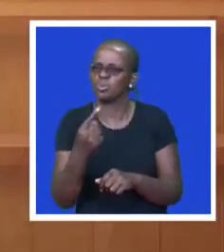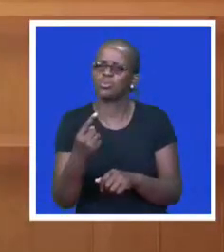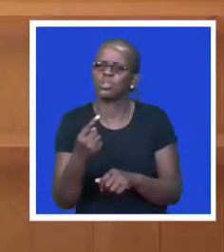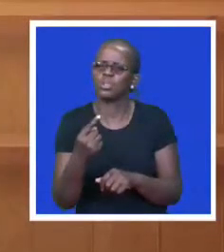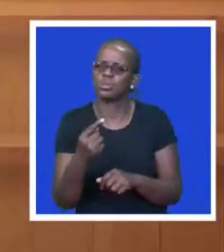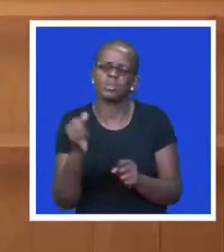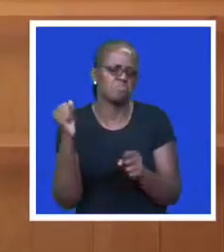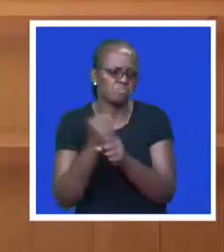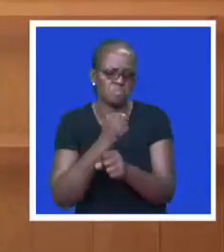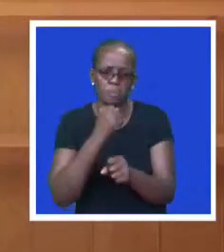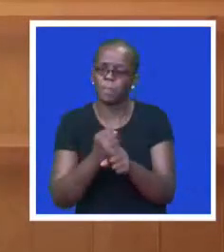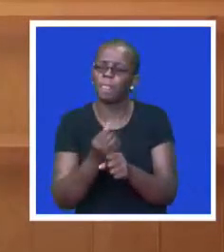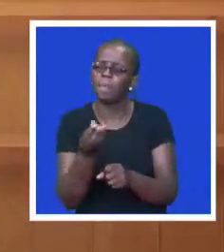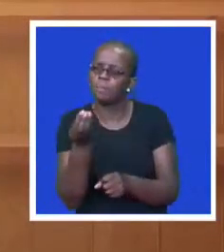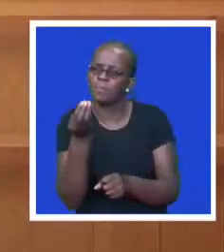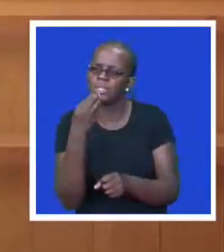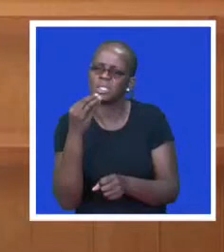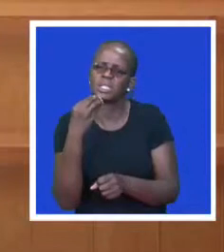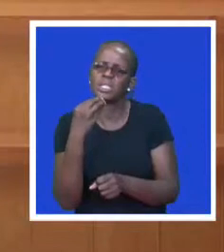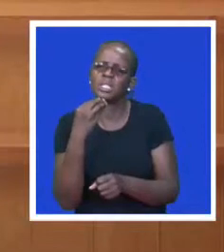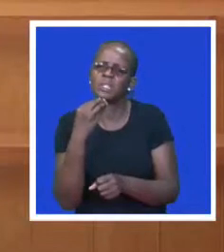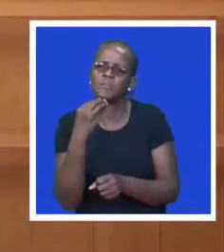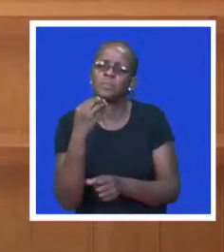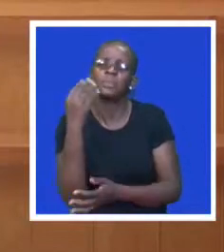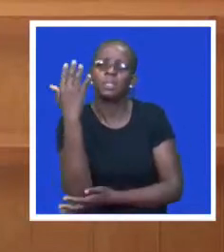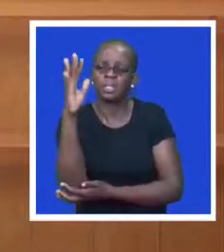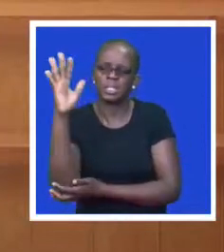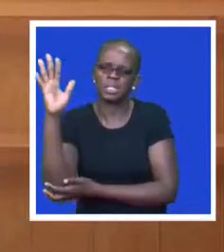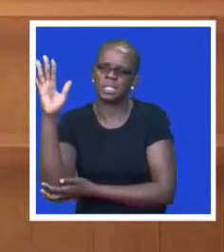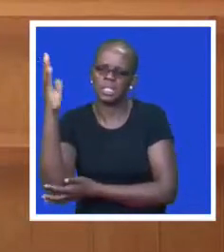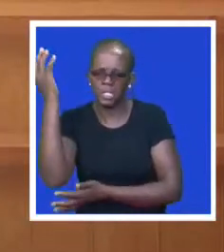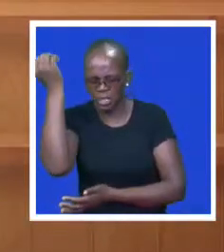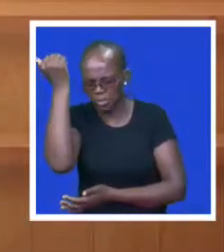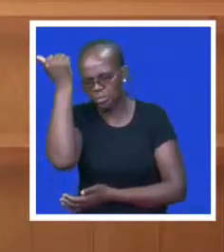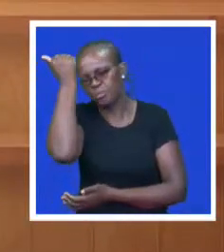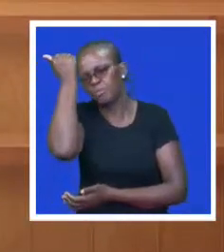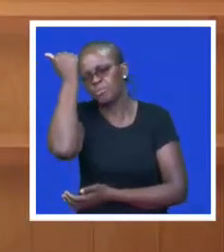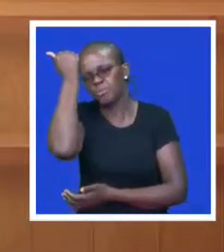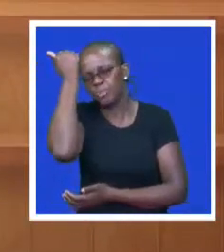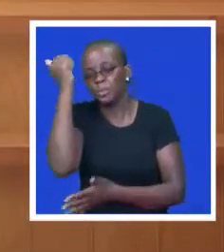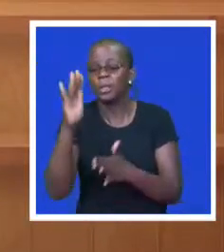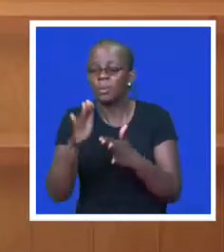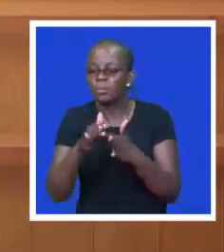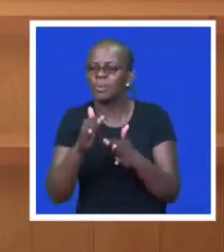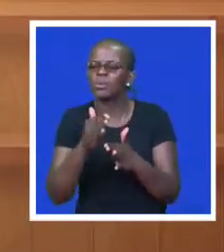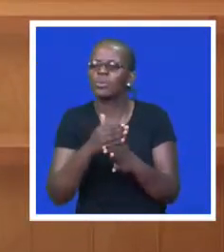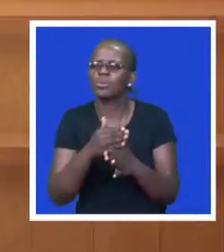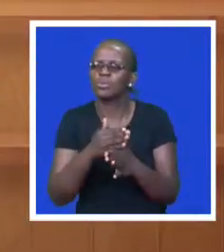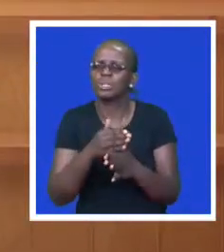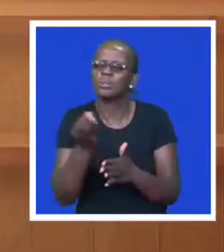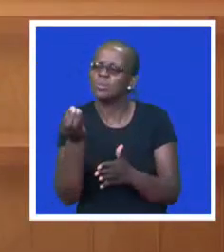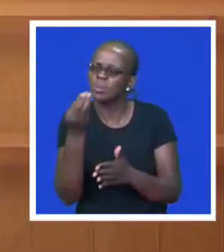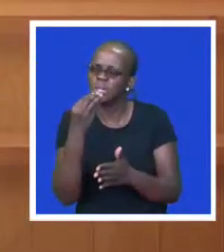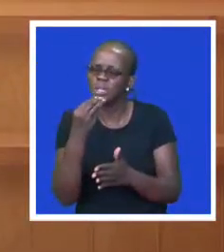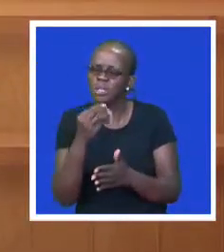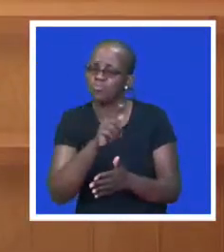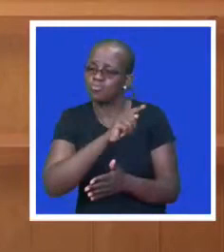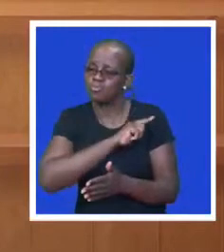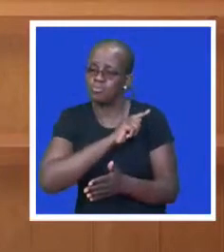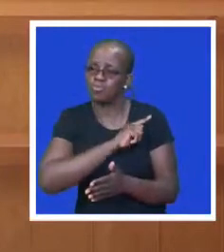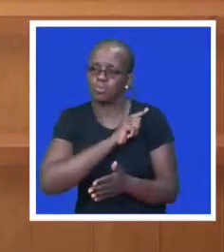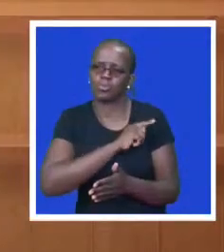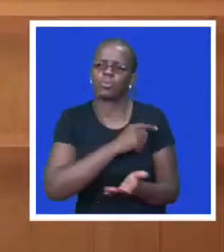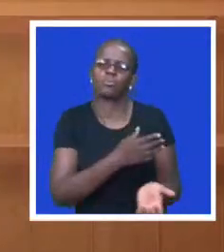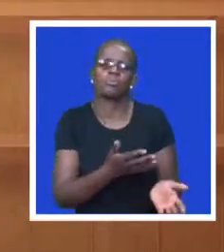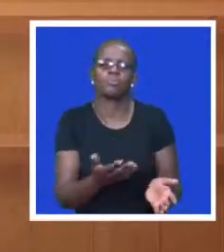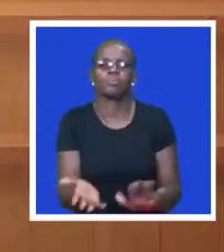touch the fruit, the forbidden fruit. For the day in which they touch it, they will surely die. So in